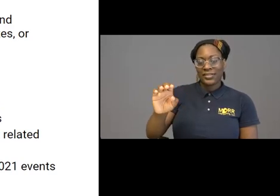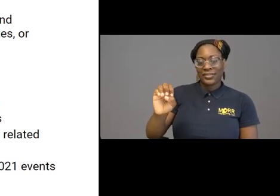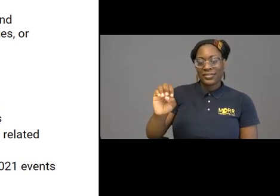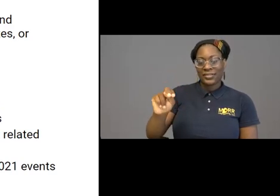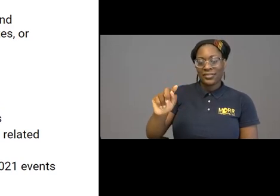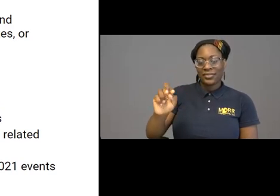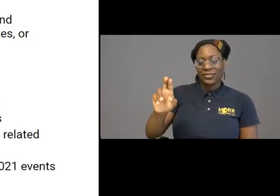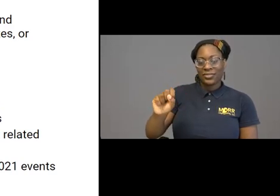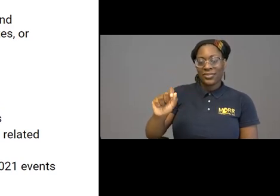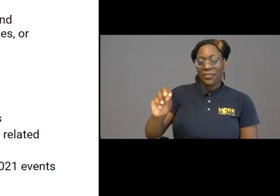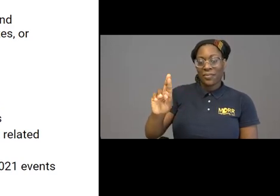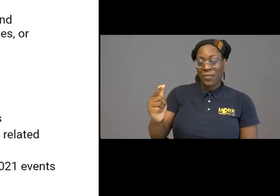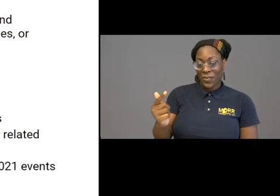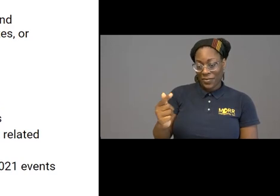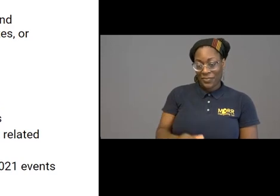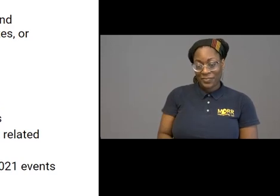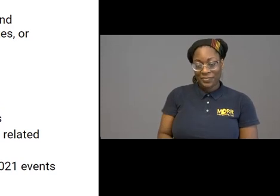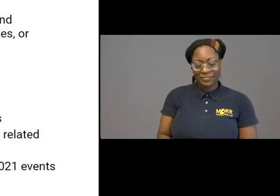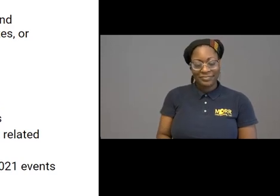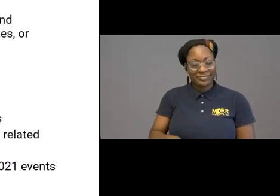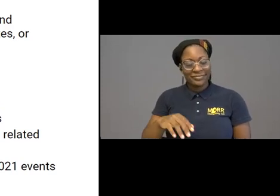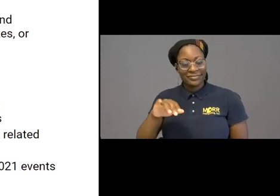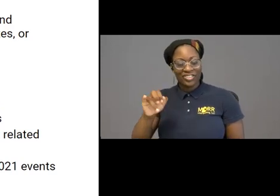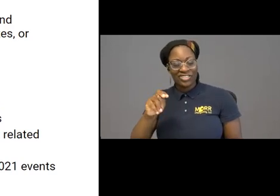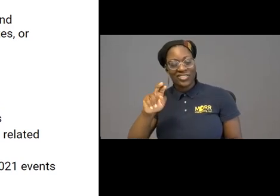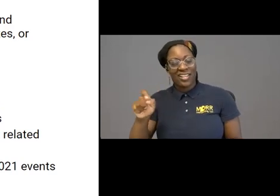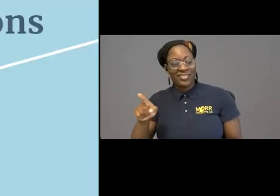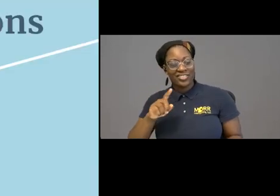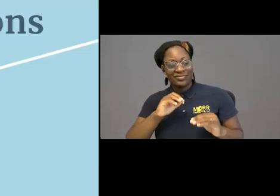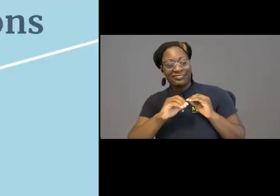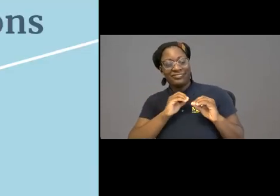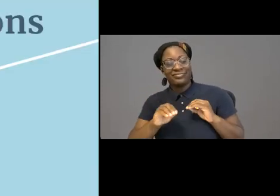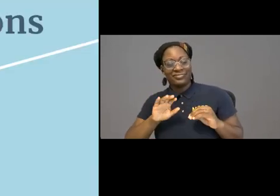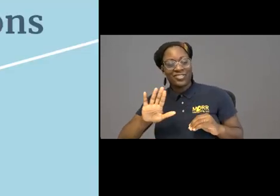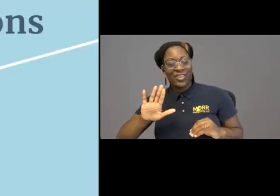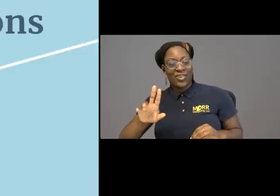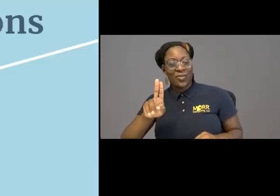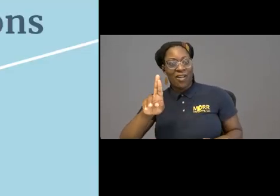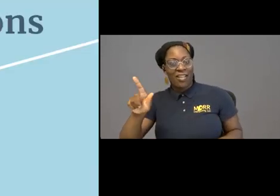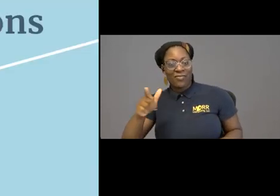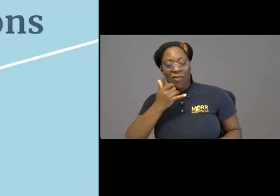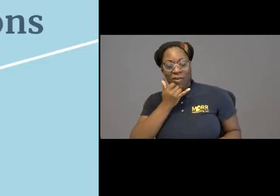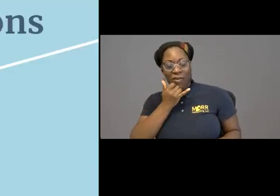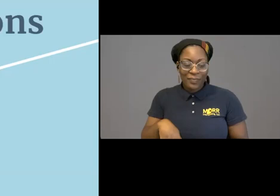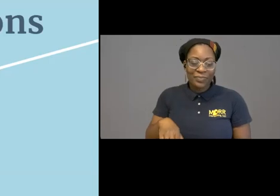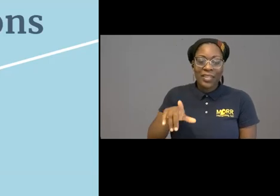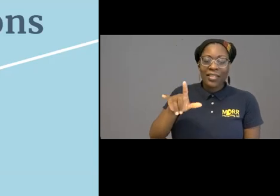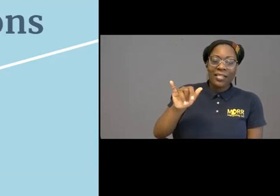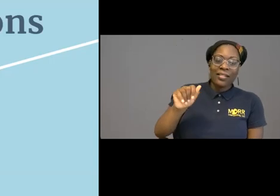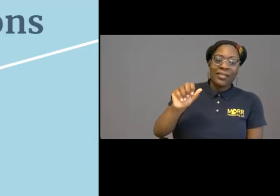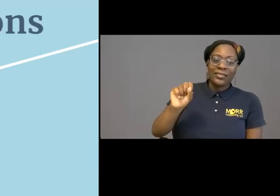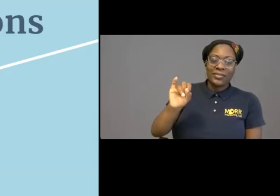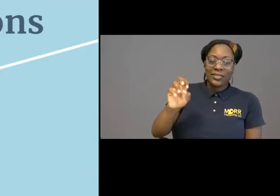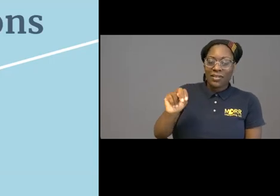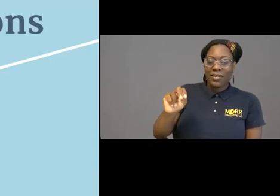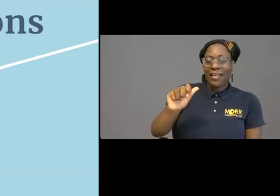liaison@onlinewritingcenters.org. I apologize. Okay. And I will now turn it back over to you. All right, so we have three additional board